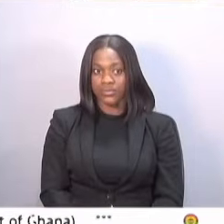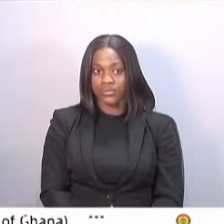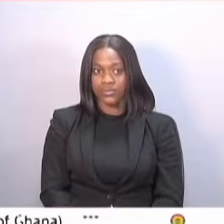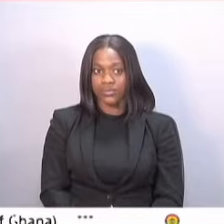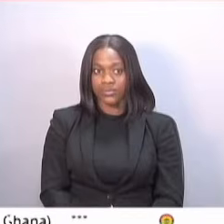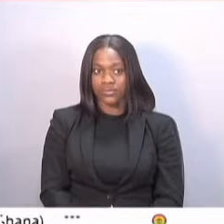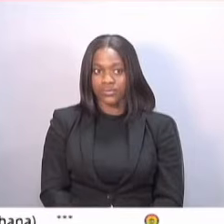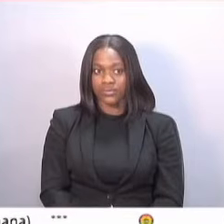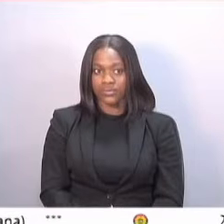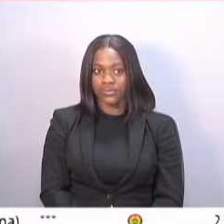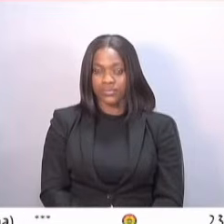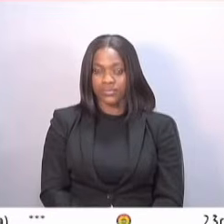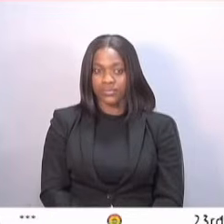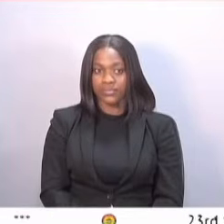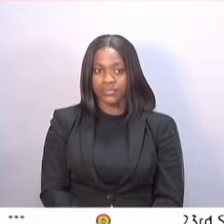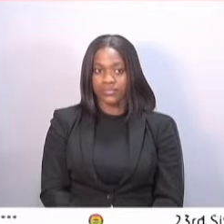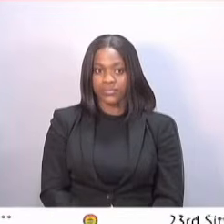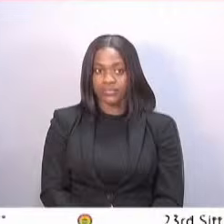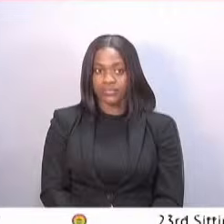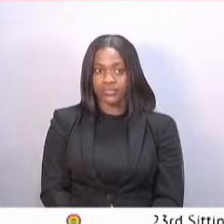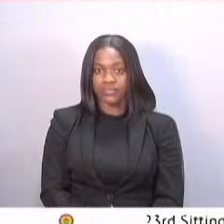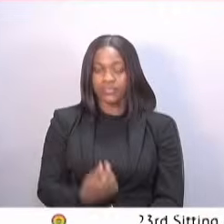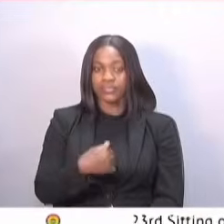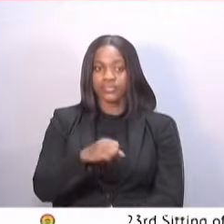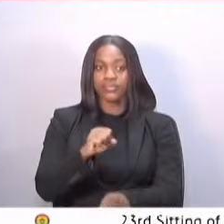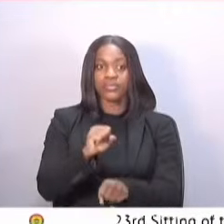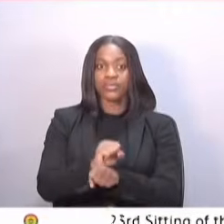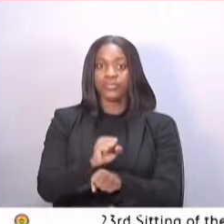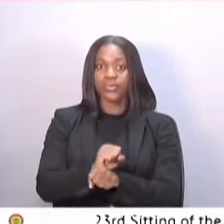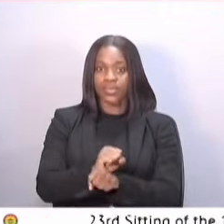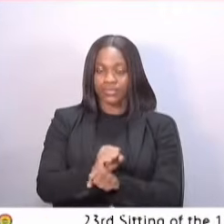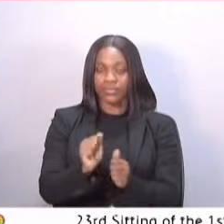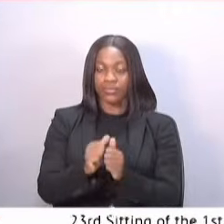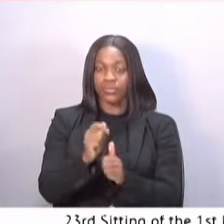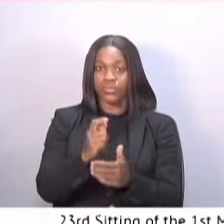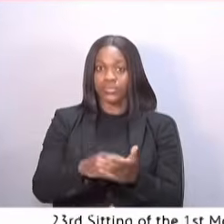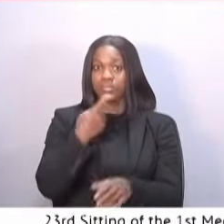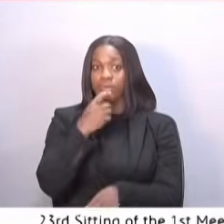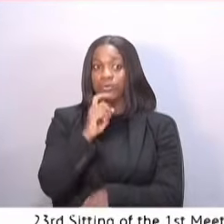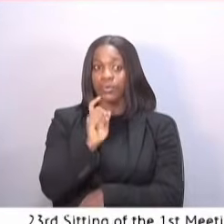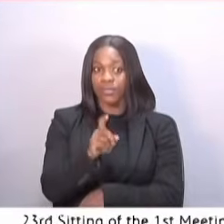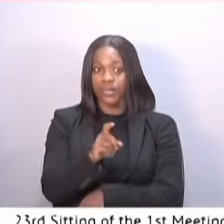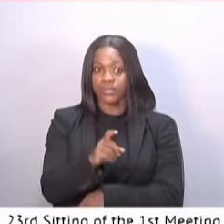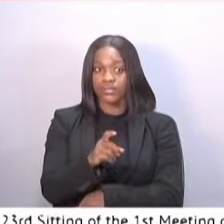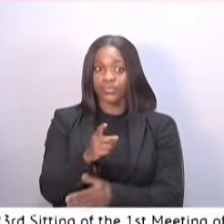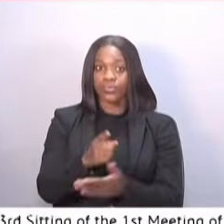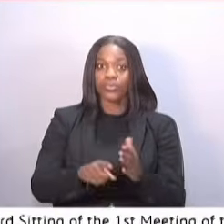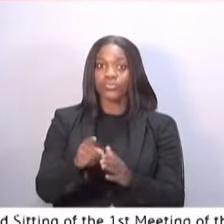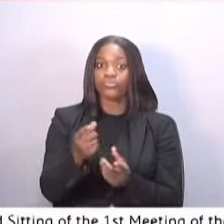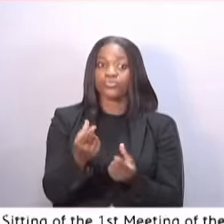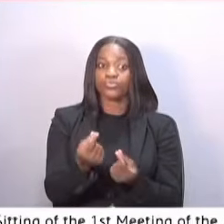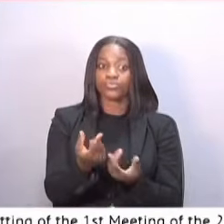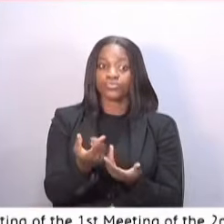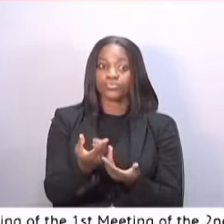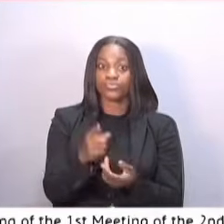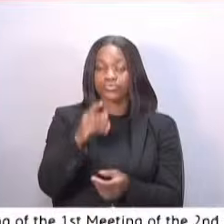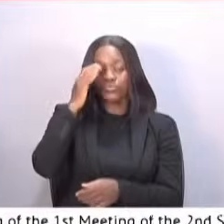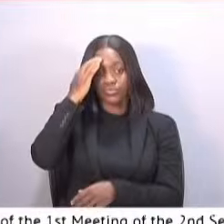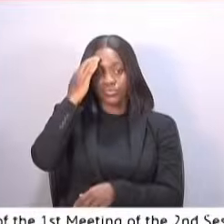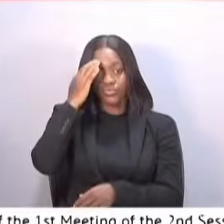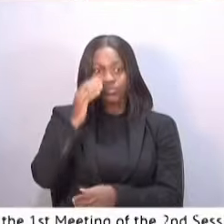deputy speaker. I work sometimes on instructions. So what you should do in that regard, you